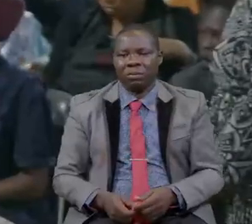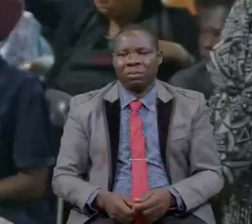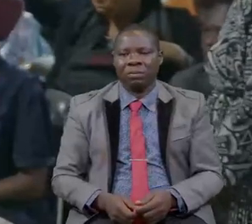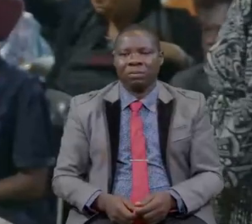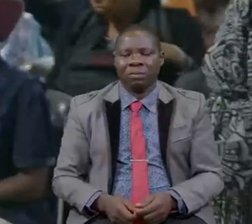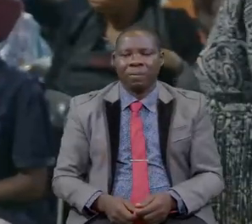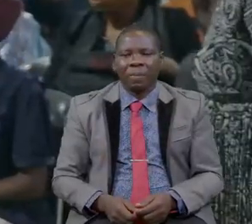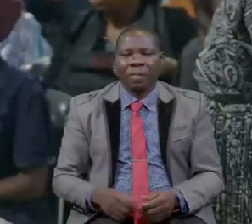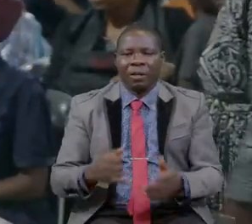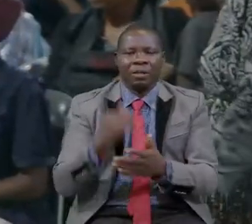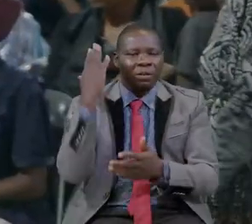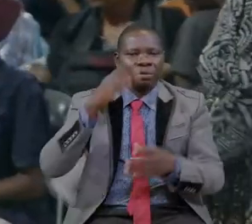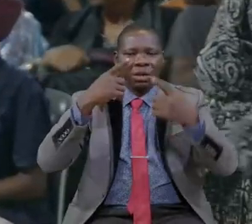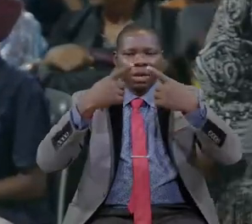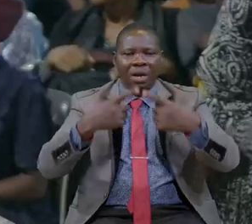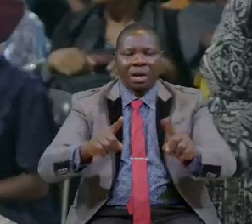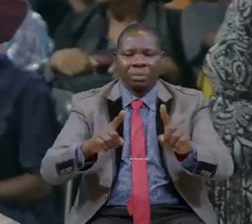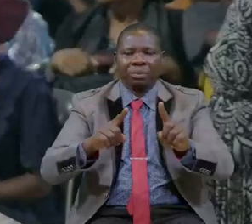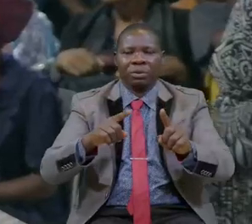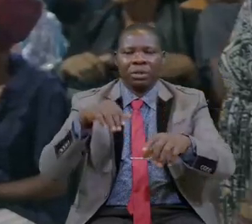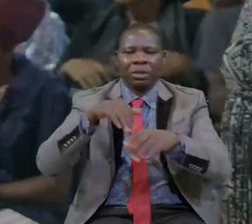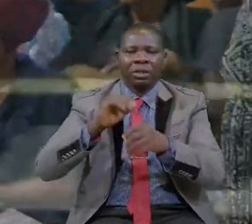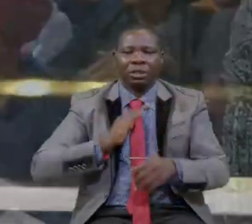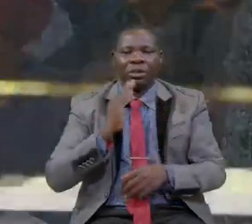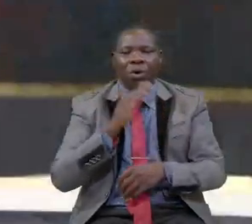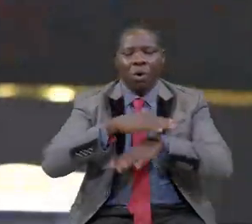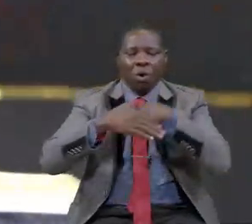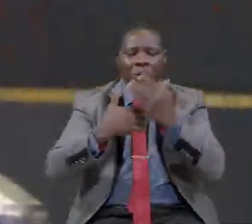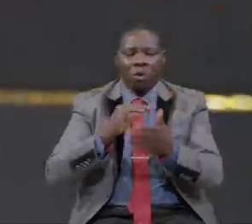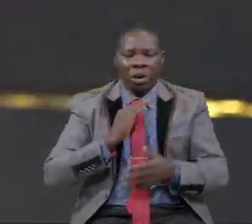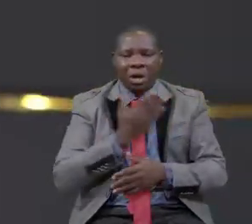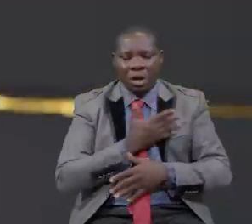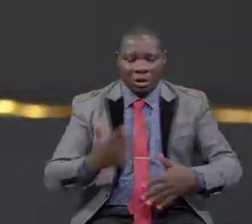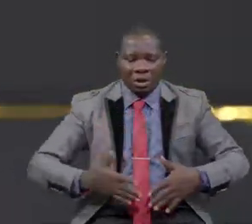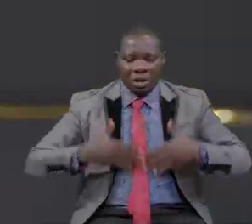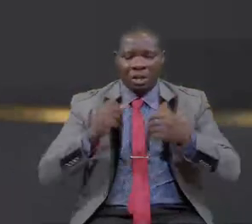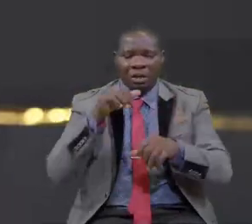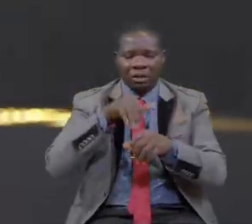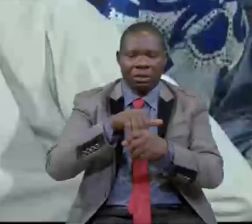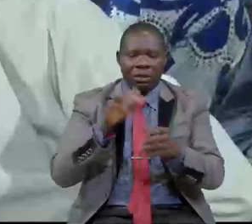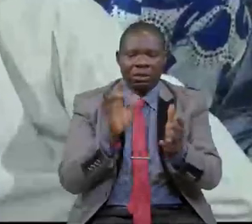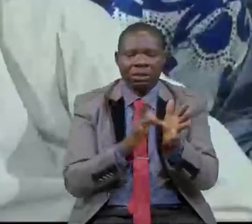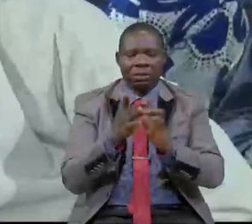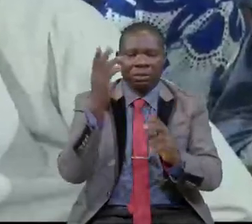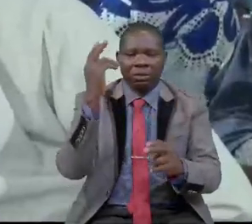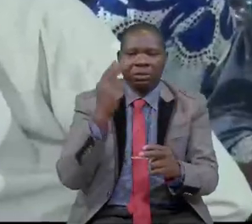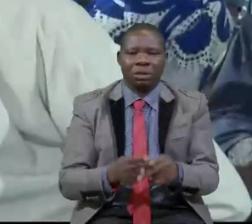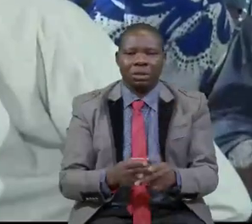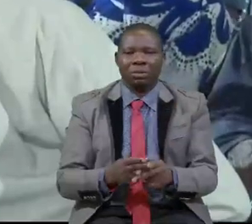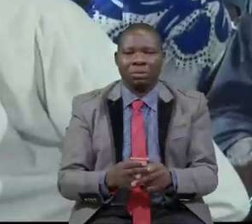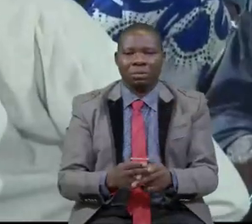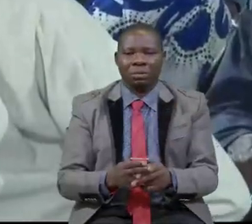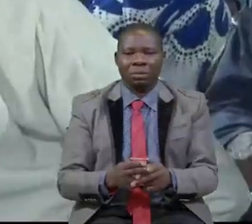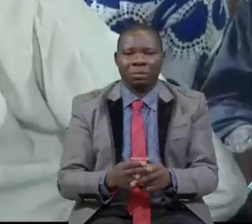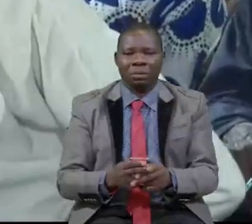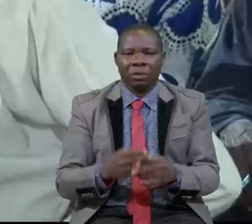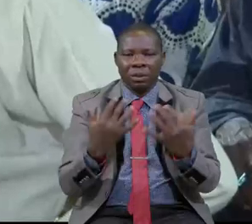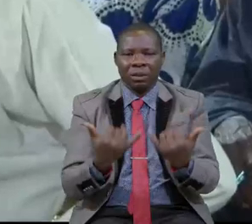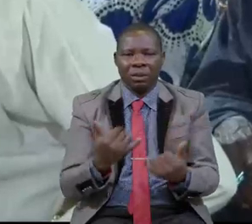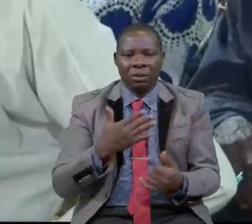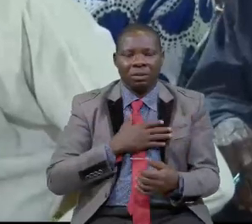It will happen in all our lives in Jesus' name. Amen. Now, my friend,